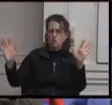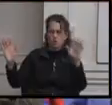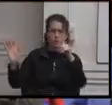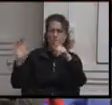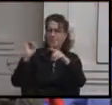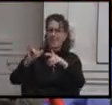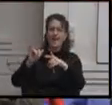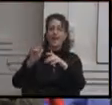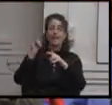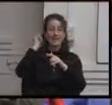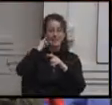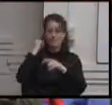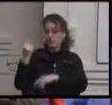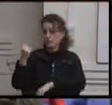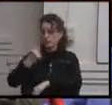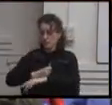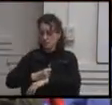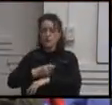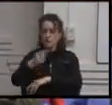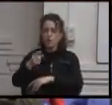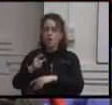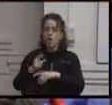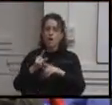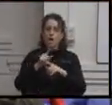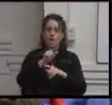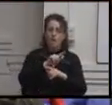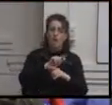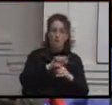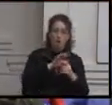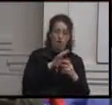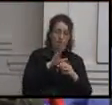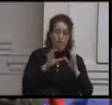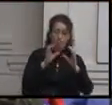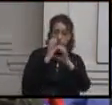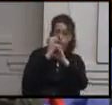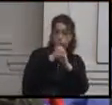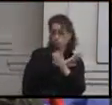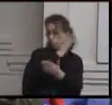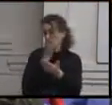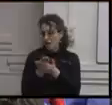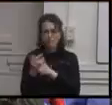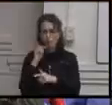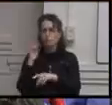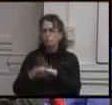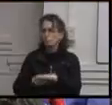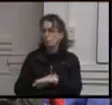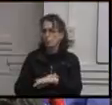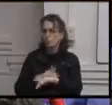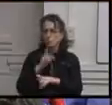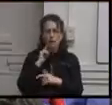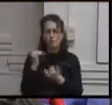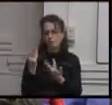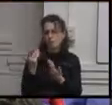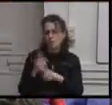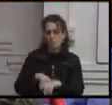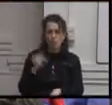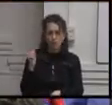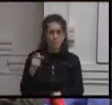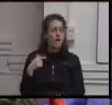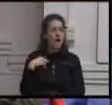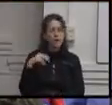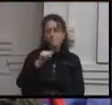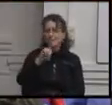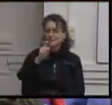life? I understand taxes. I pay them here in town. Are they high? Yep. But I'll continue to pay